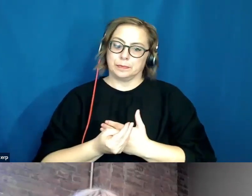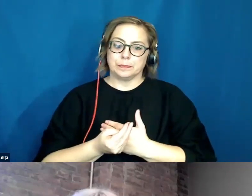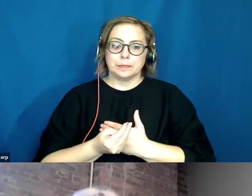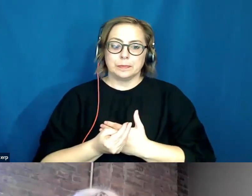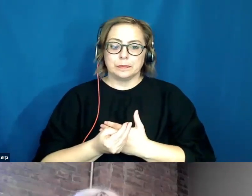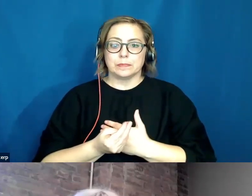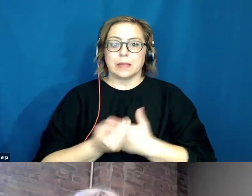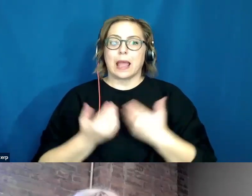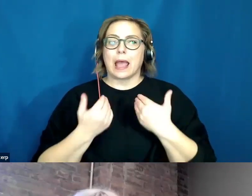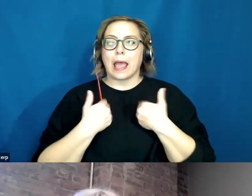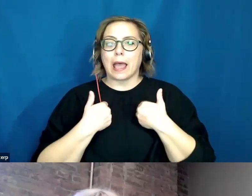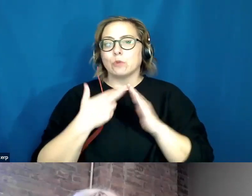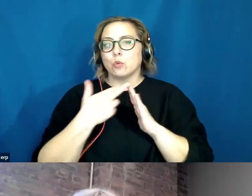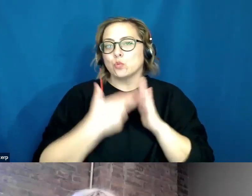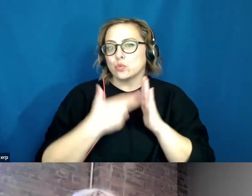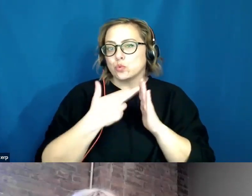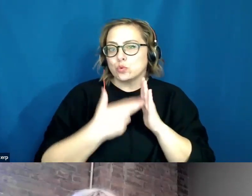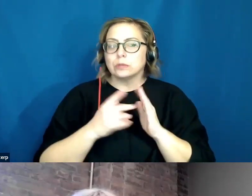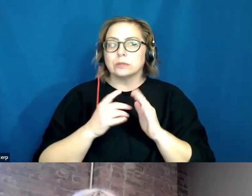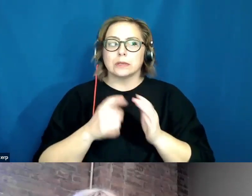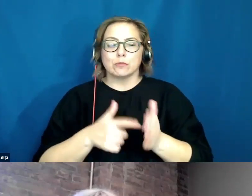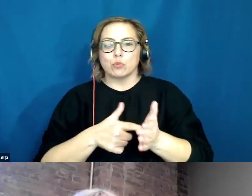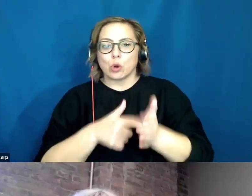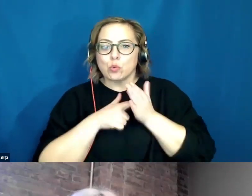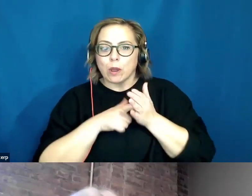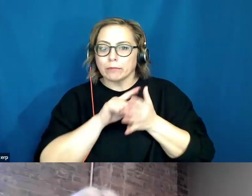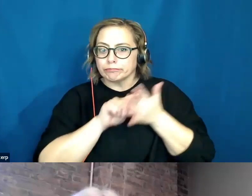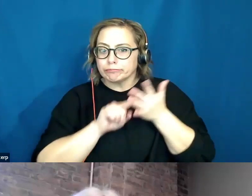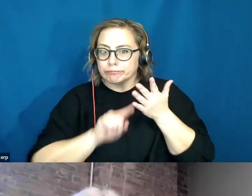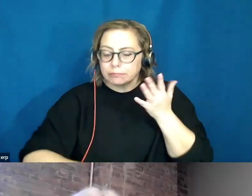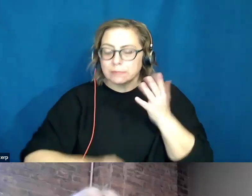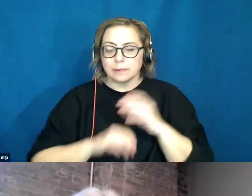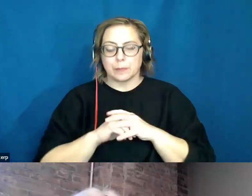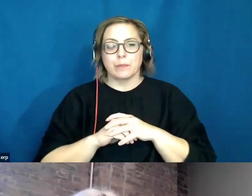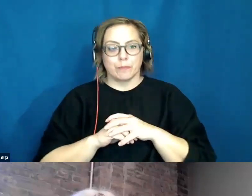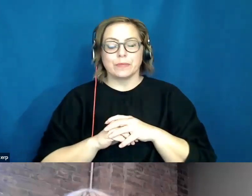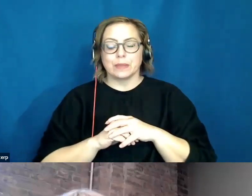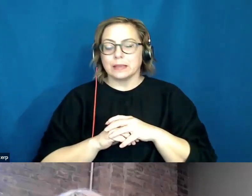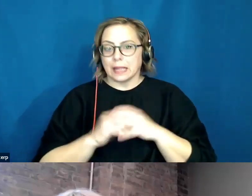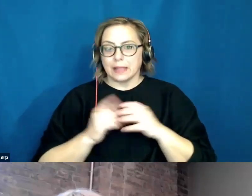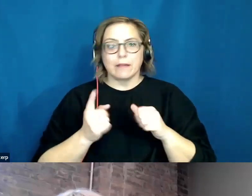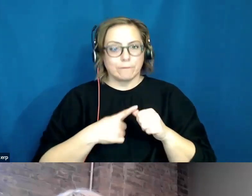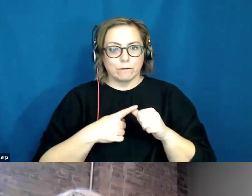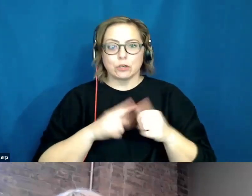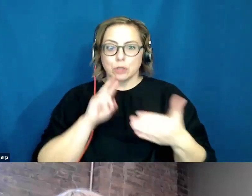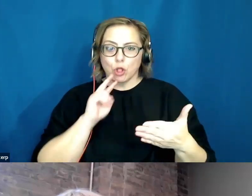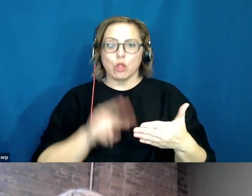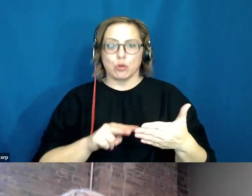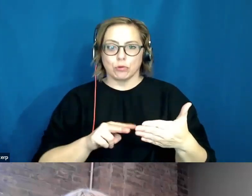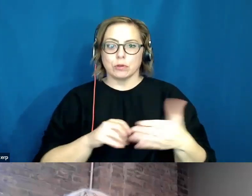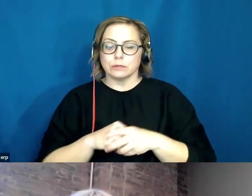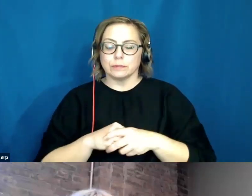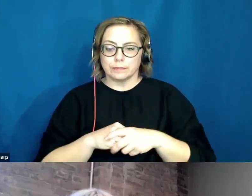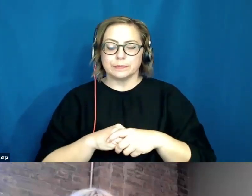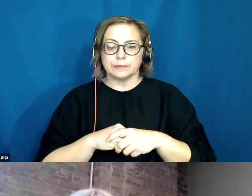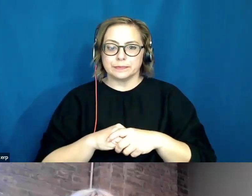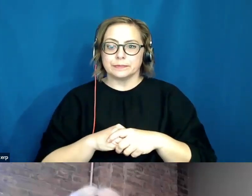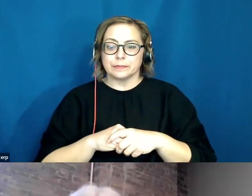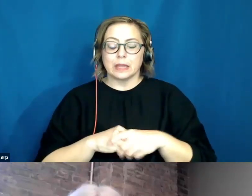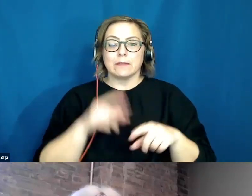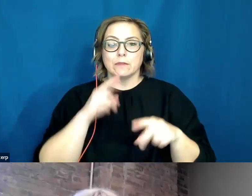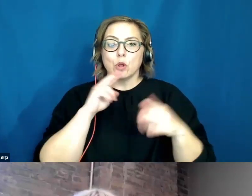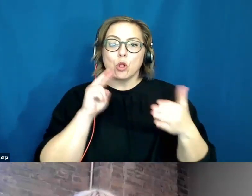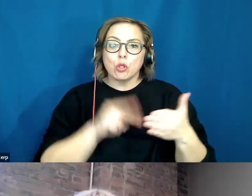some guidelines and some criteria, and those are always the first places to go. If you're looking on the web